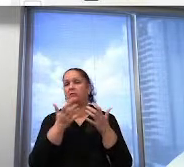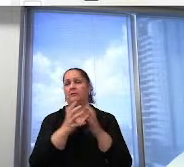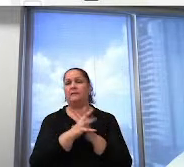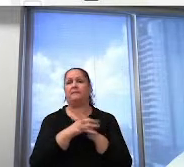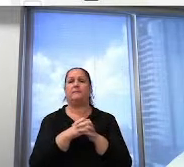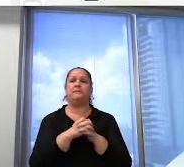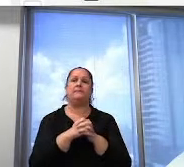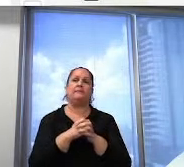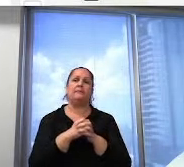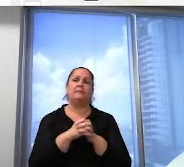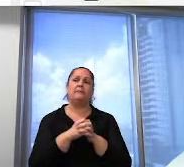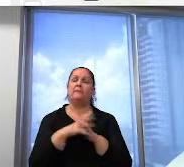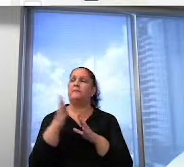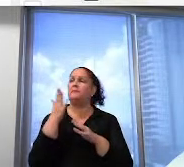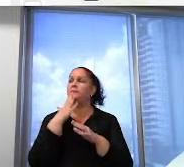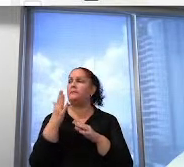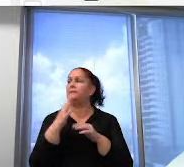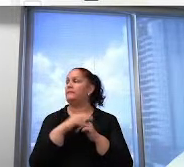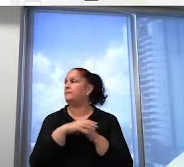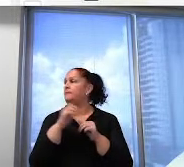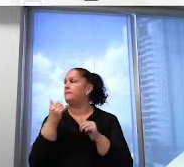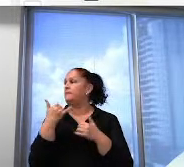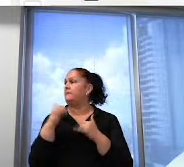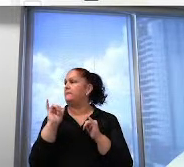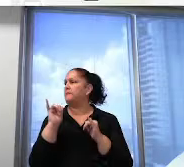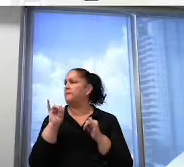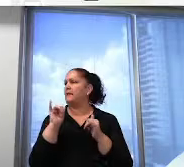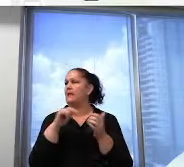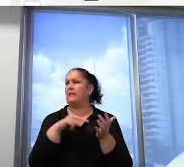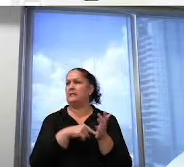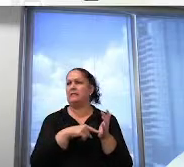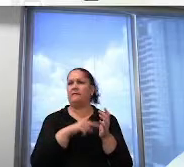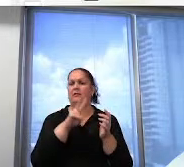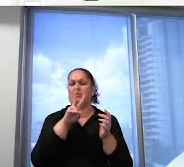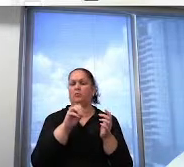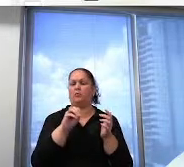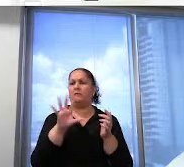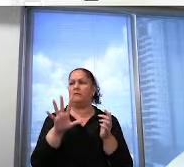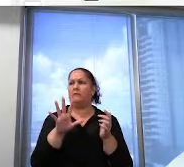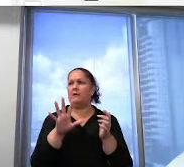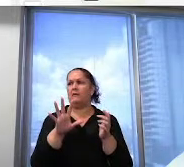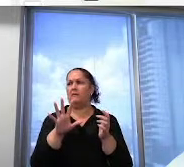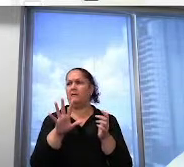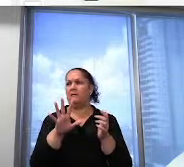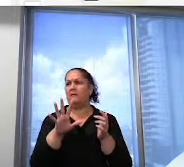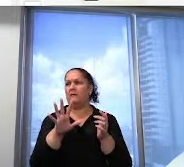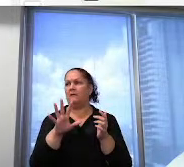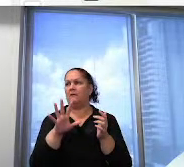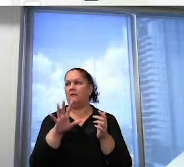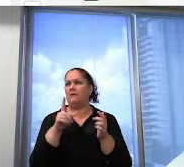that category. Okay, thank you. Ms. Mercado, I'm still on Exhibit 205 under the